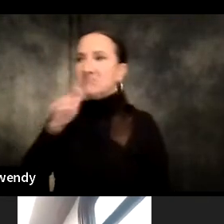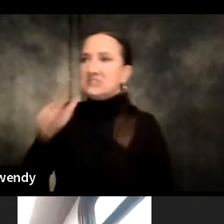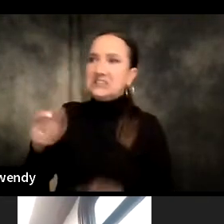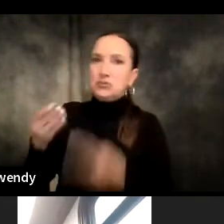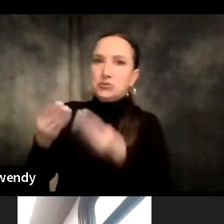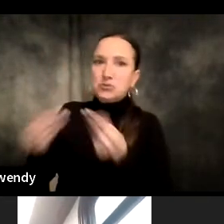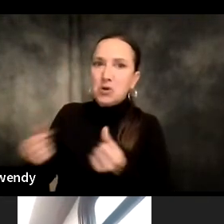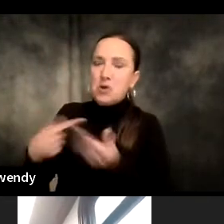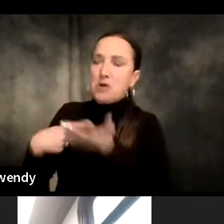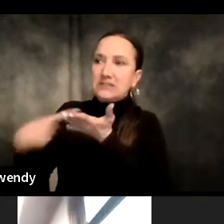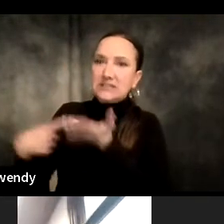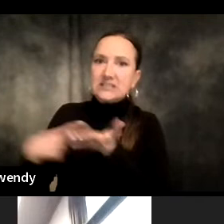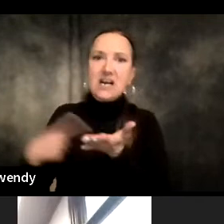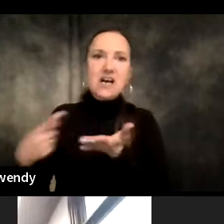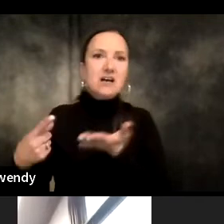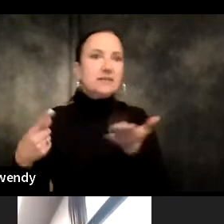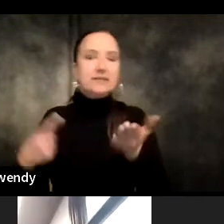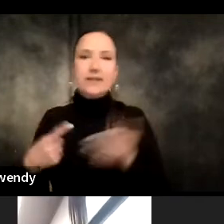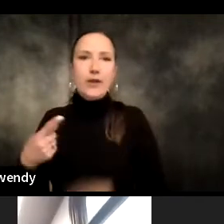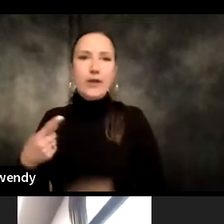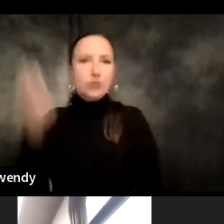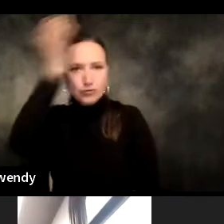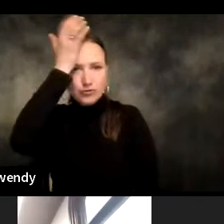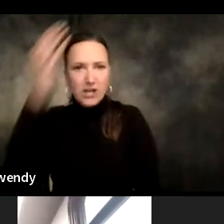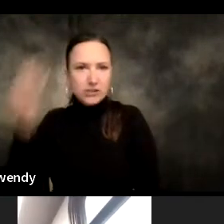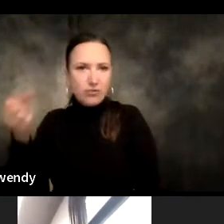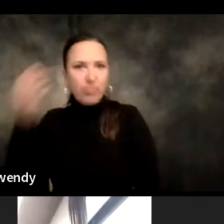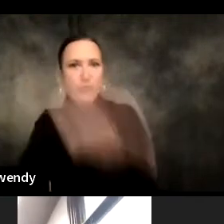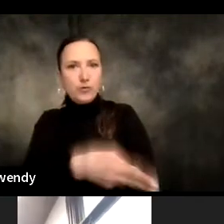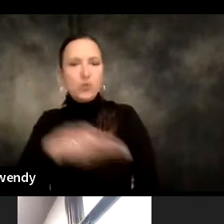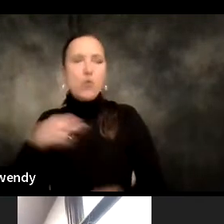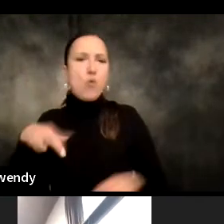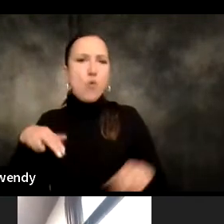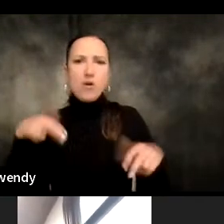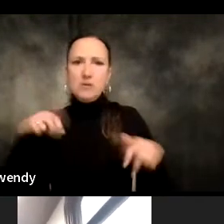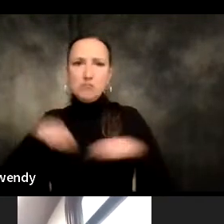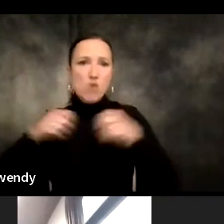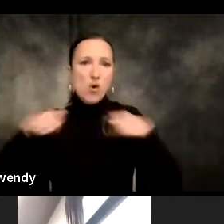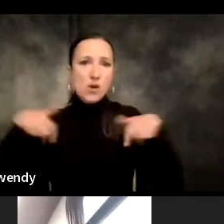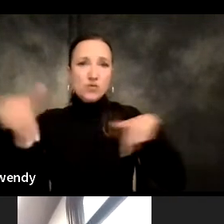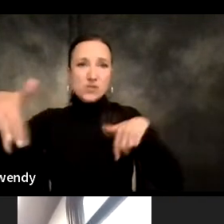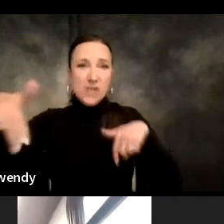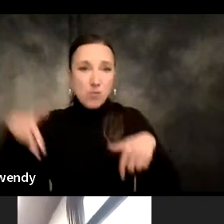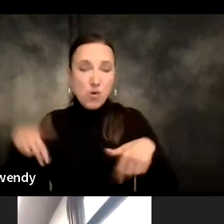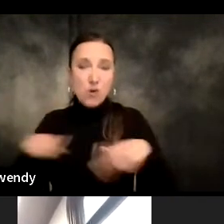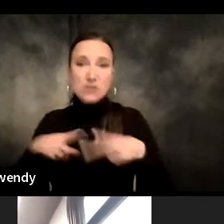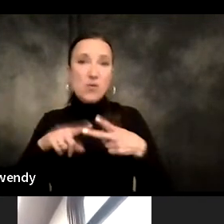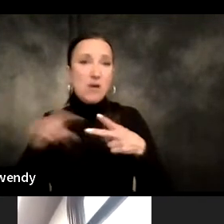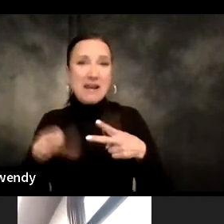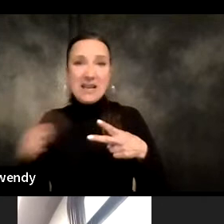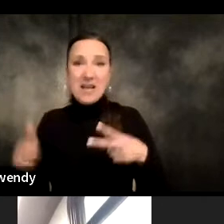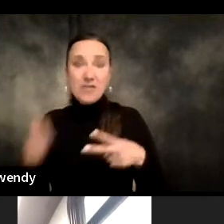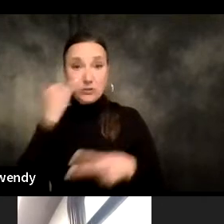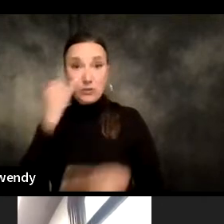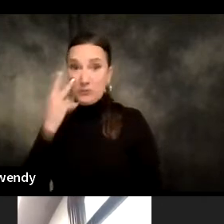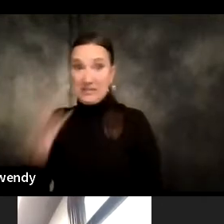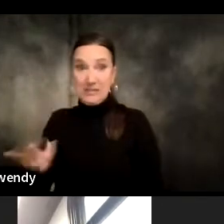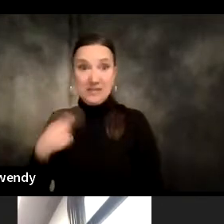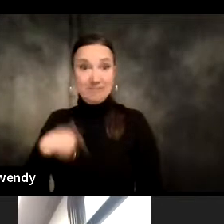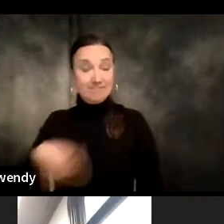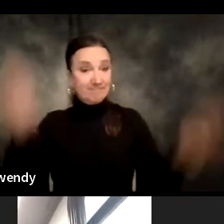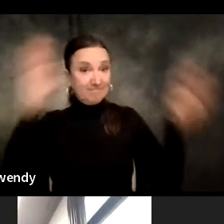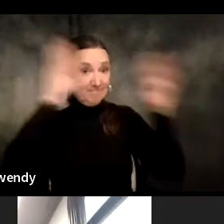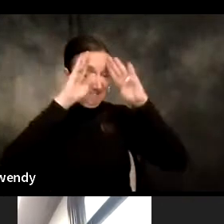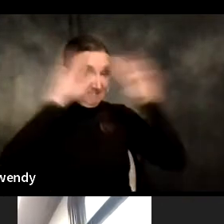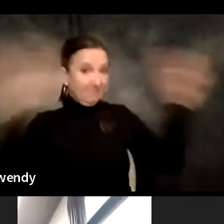whether it be, litter, illegal dumping, sidewalk issues, things like that. And certainly if you see me on the street, I hope that we can